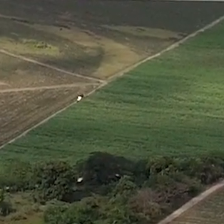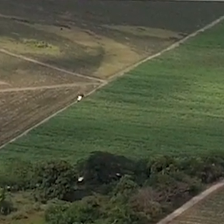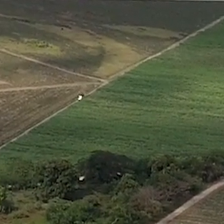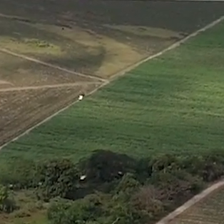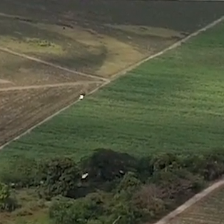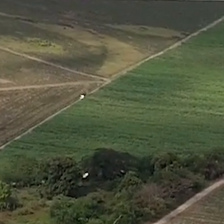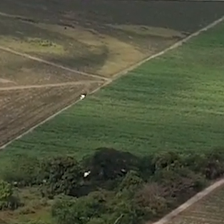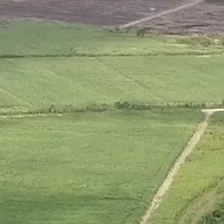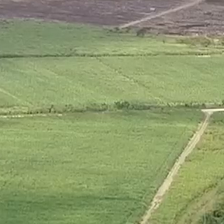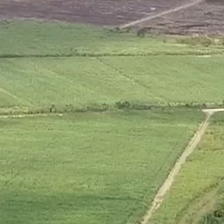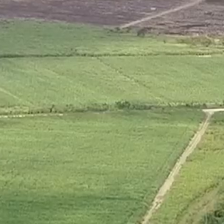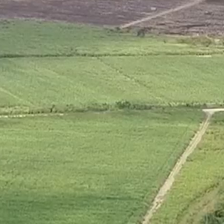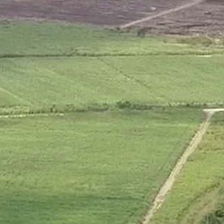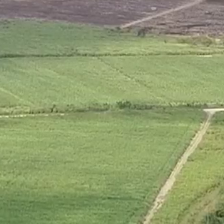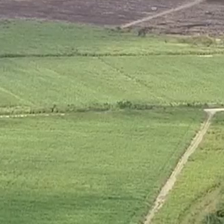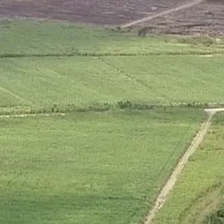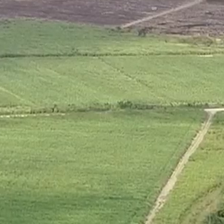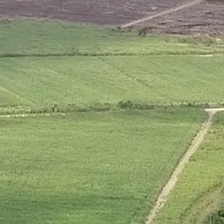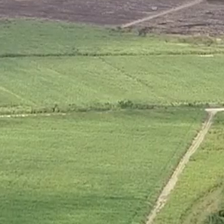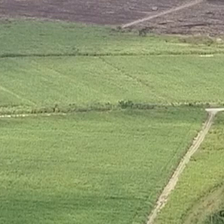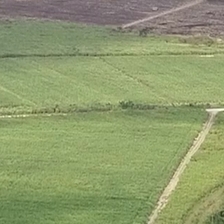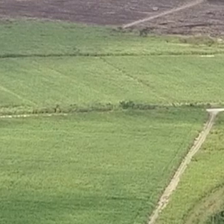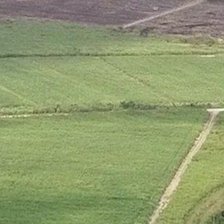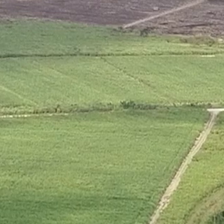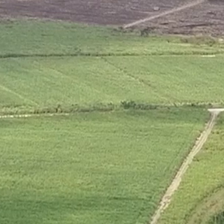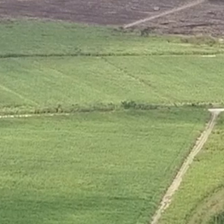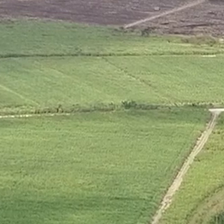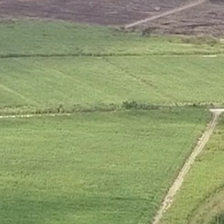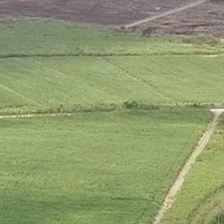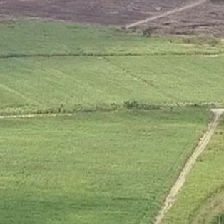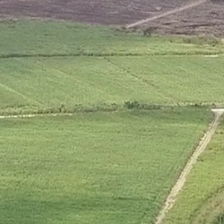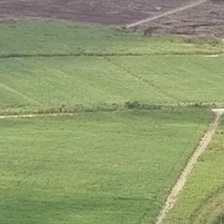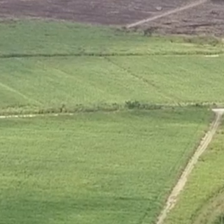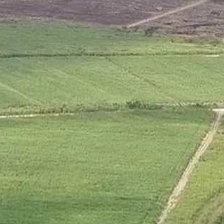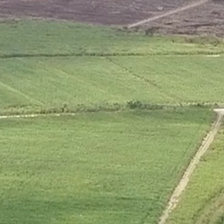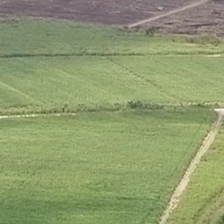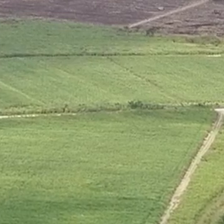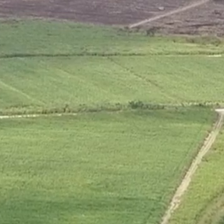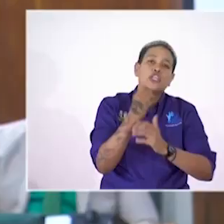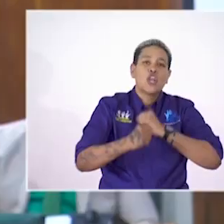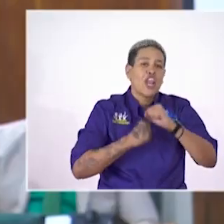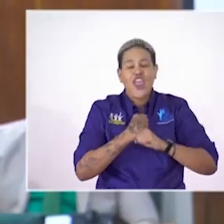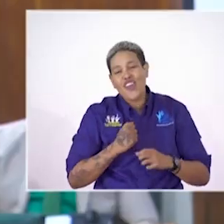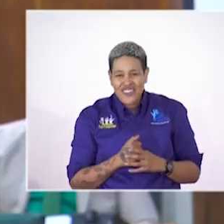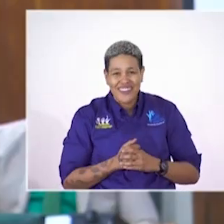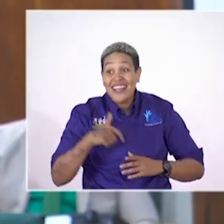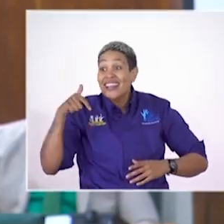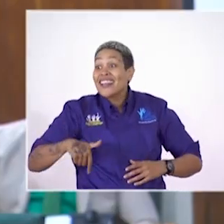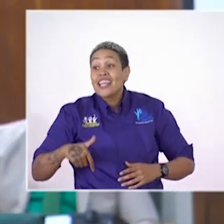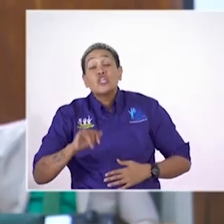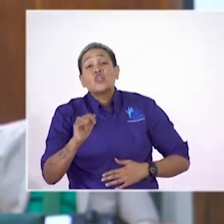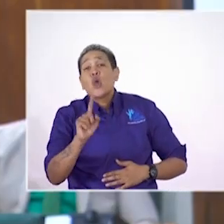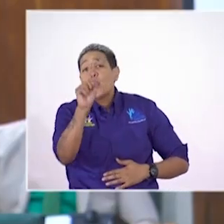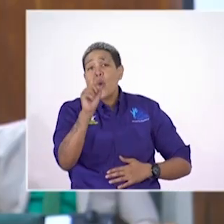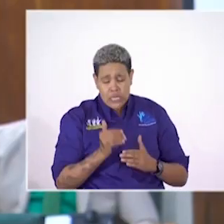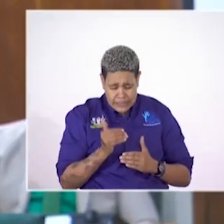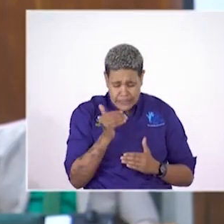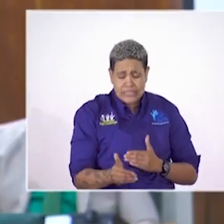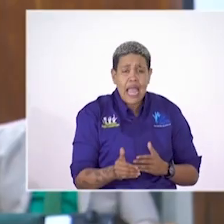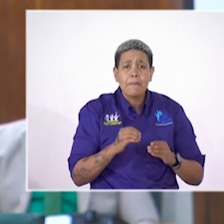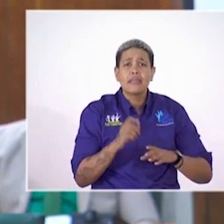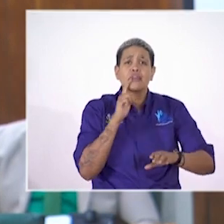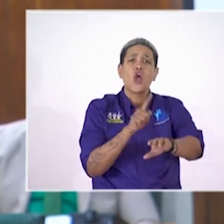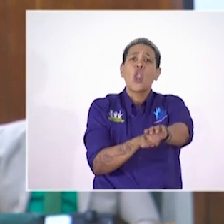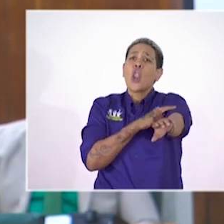vicinity. And Madam Speaker, pre-construction work will begin in the next financial year. This is just one step in